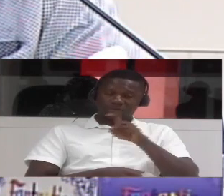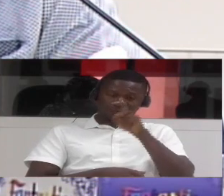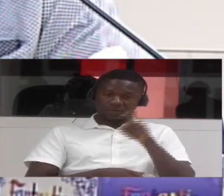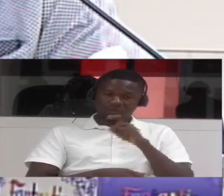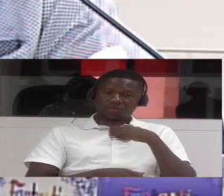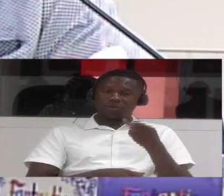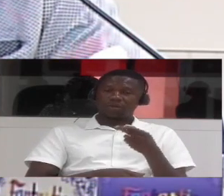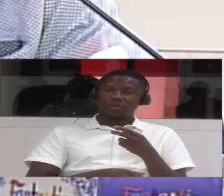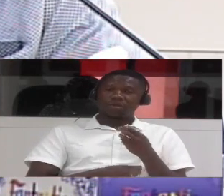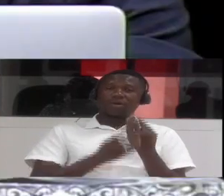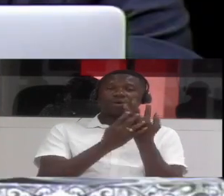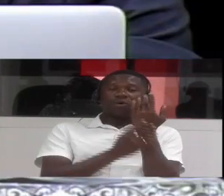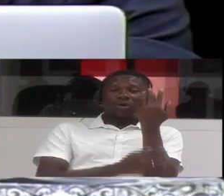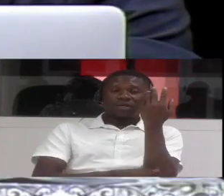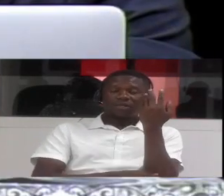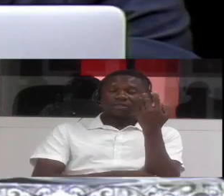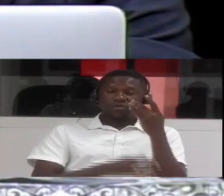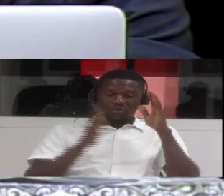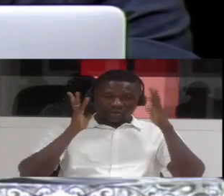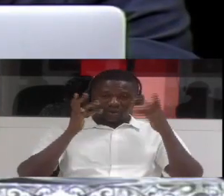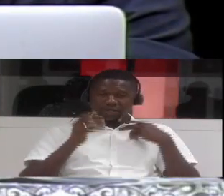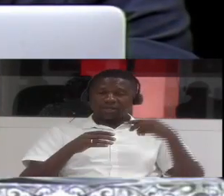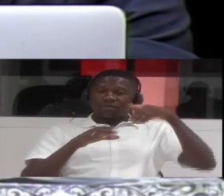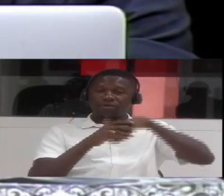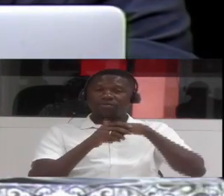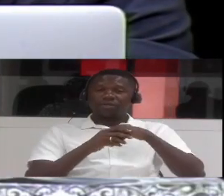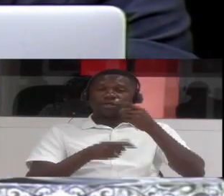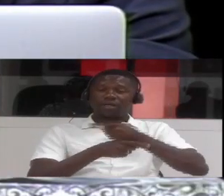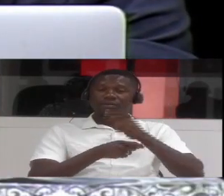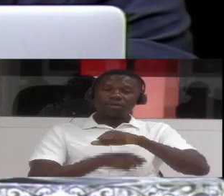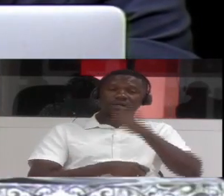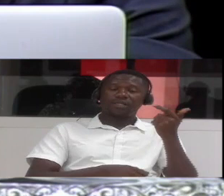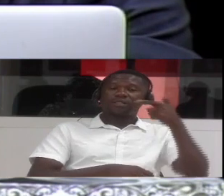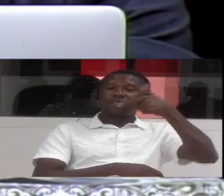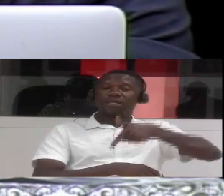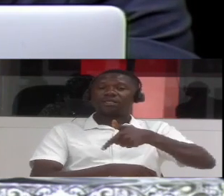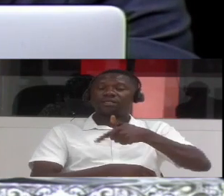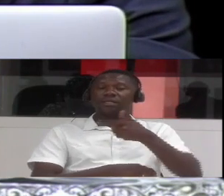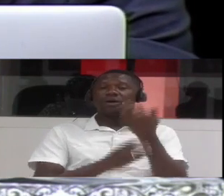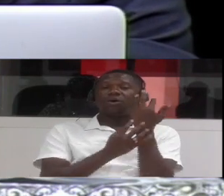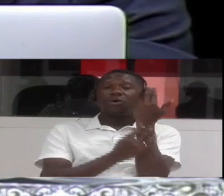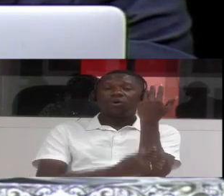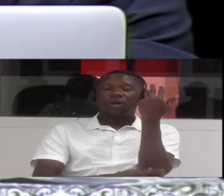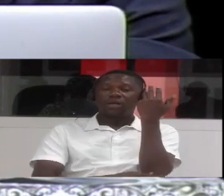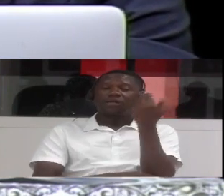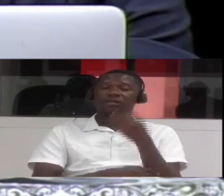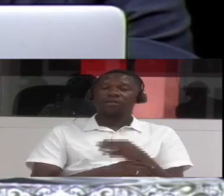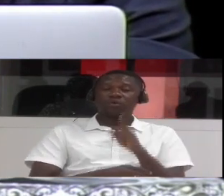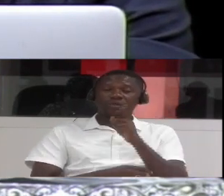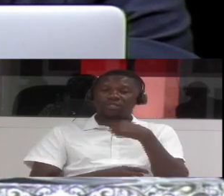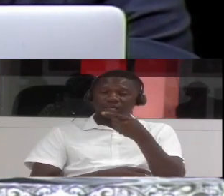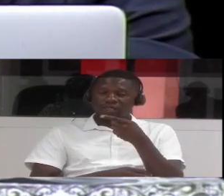the oil scandal involving the Gambian and Nigerian governments. Was that